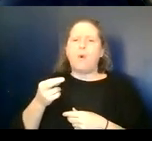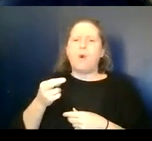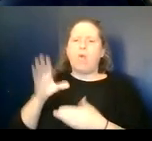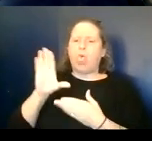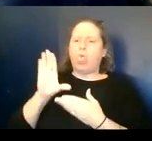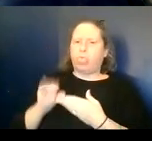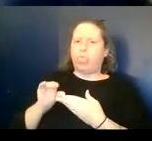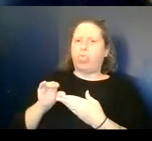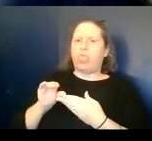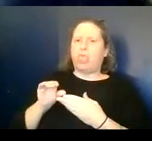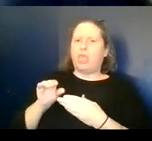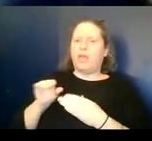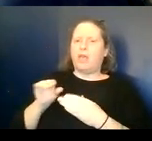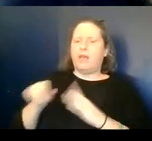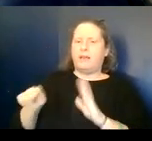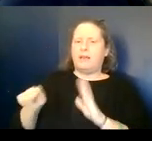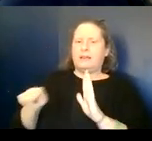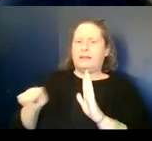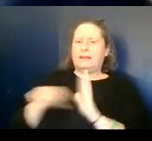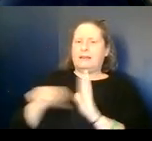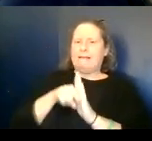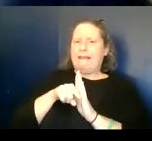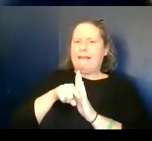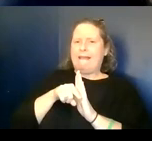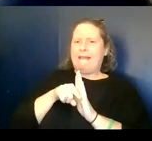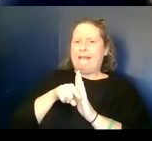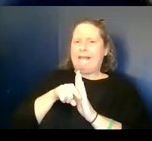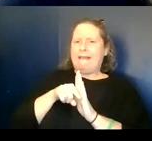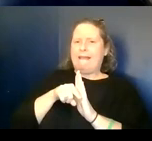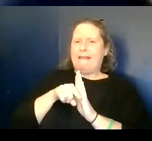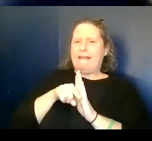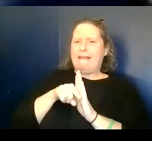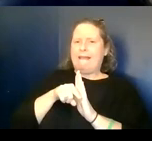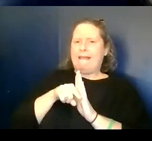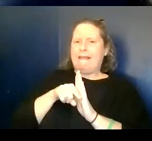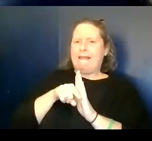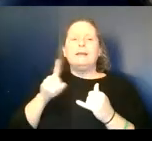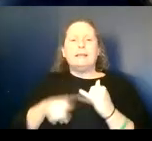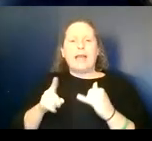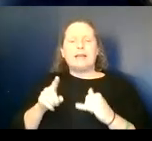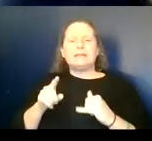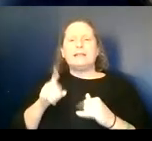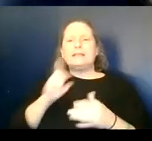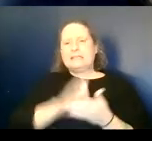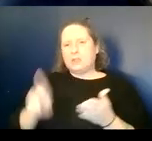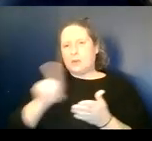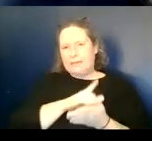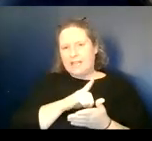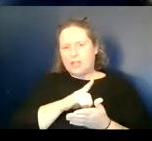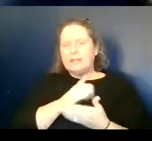and stigma. And lastly, discrimination. Some of the potential consequences of